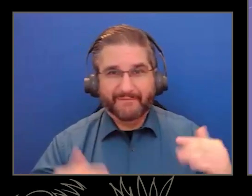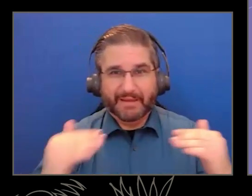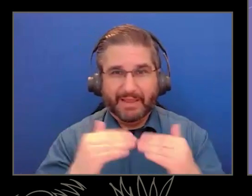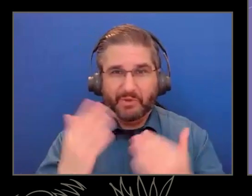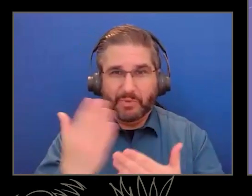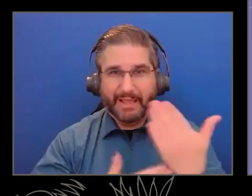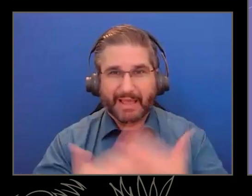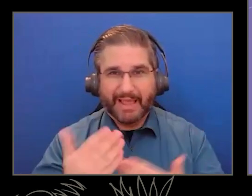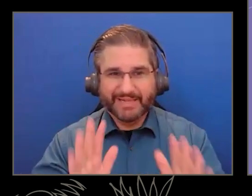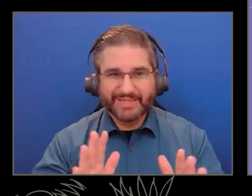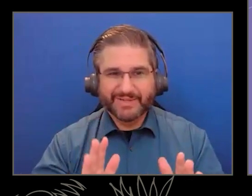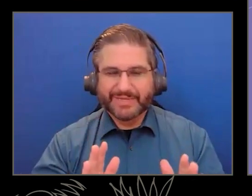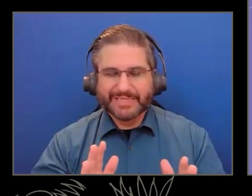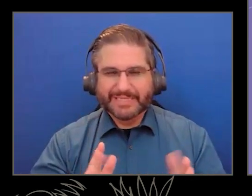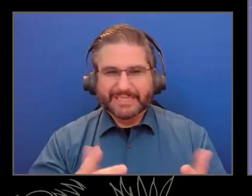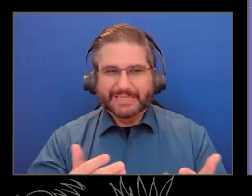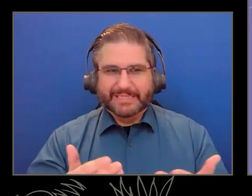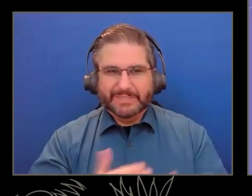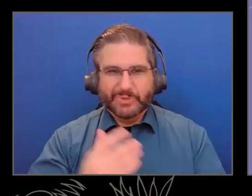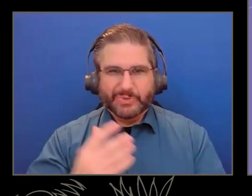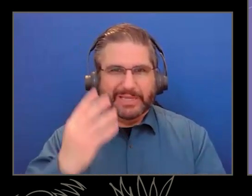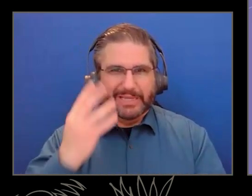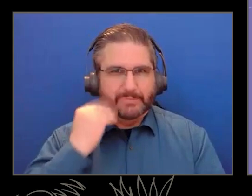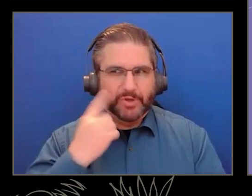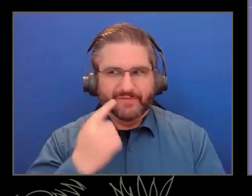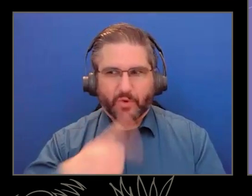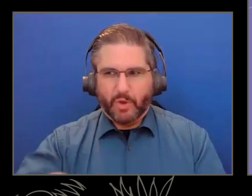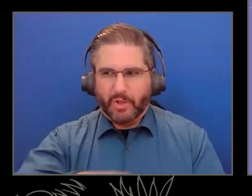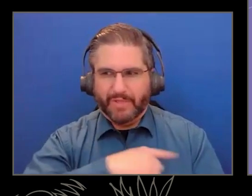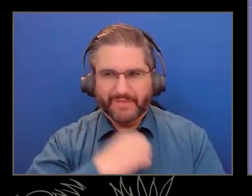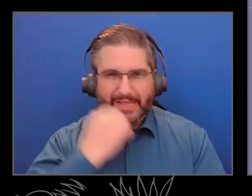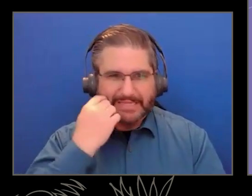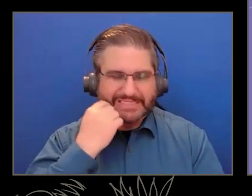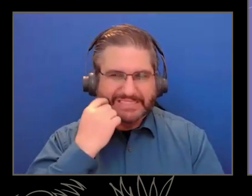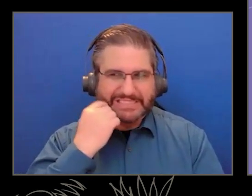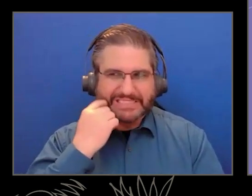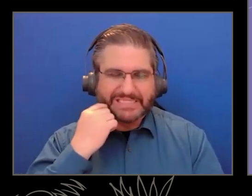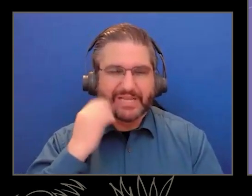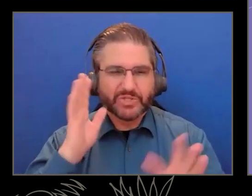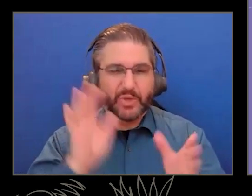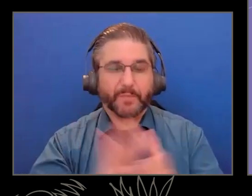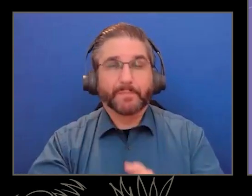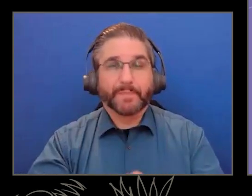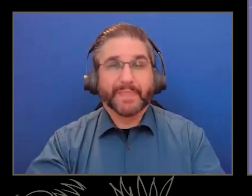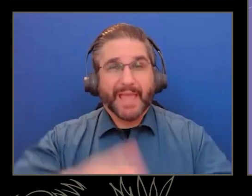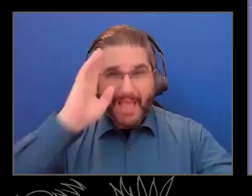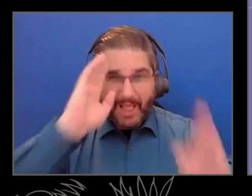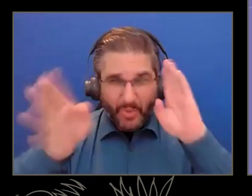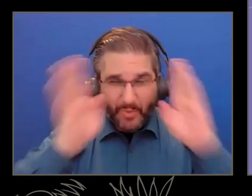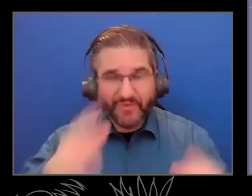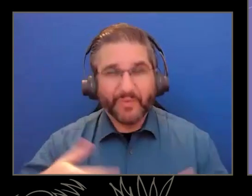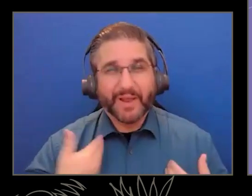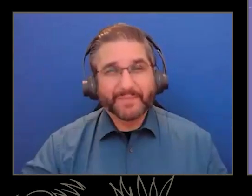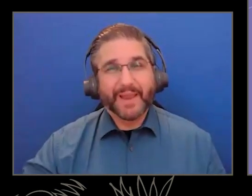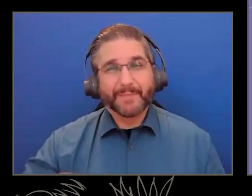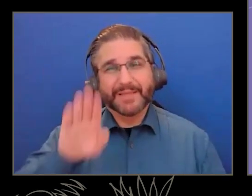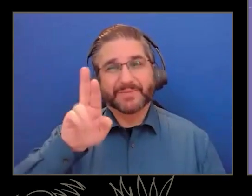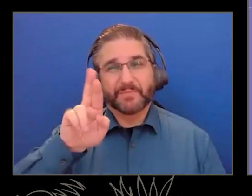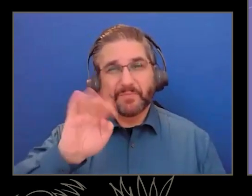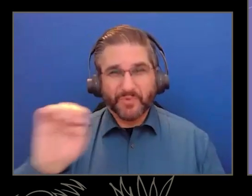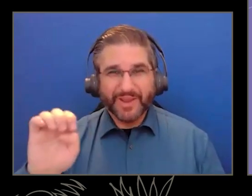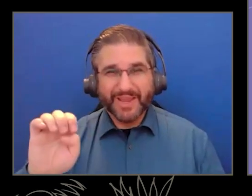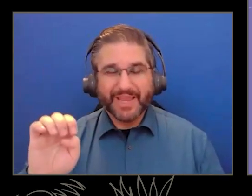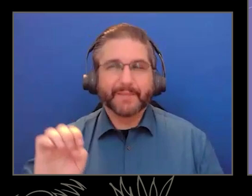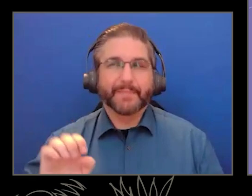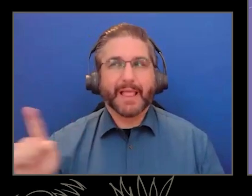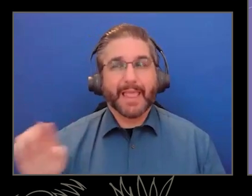an experience for both of us, or not both of us, there's a lot of us here, all of us. So hello everyone, my name is Bree, and like